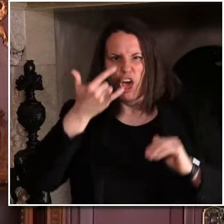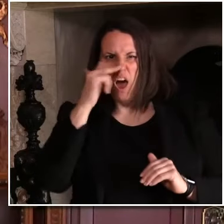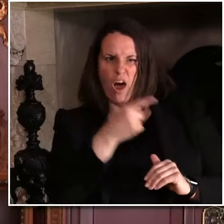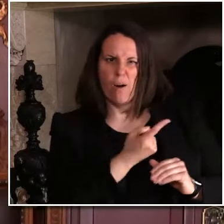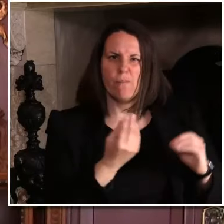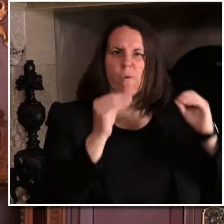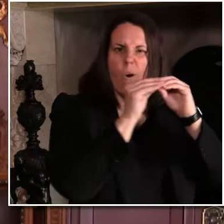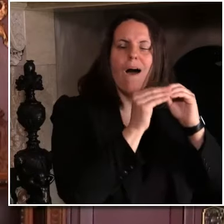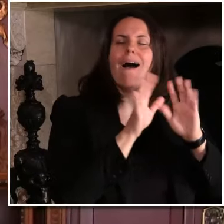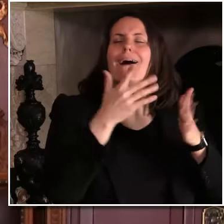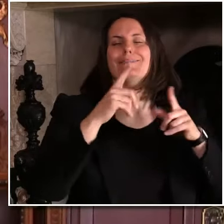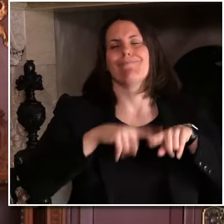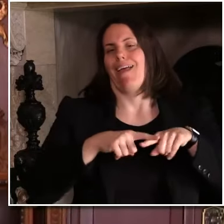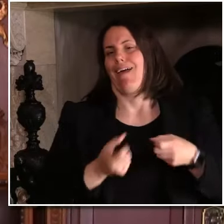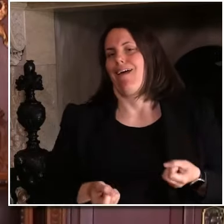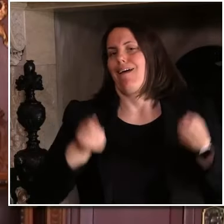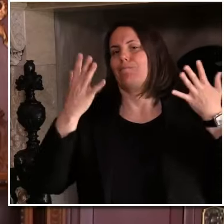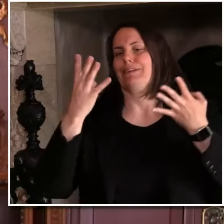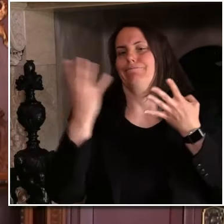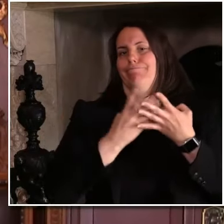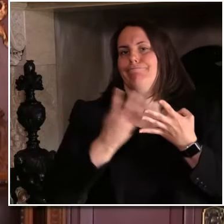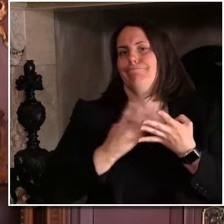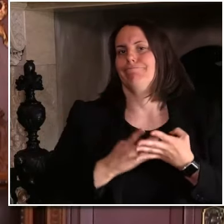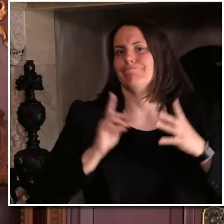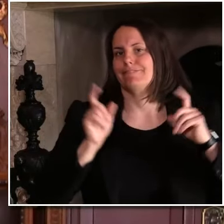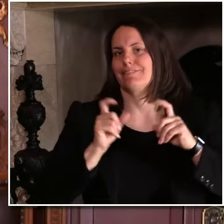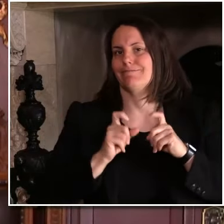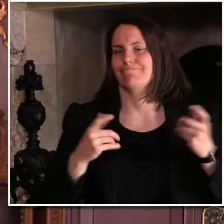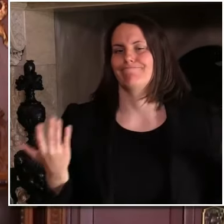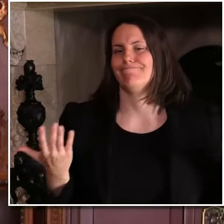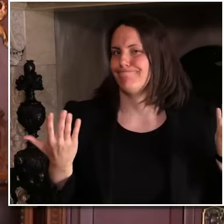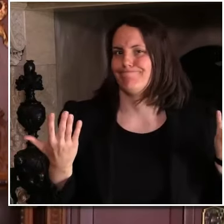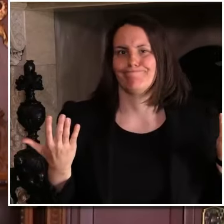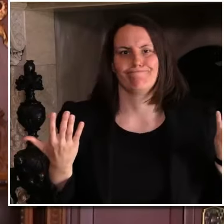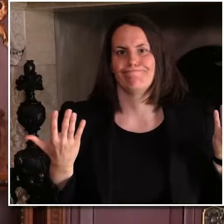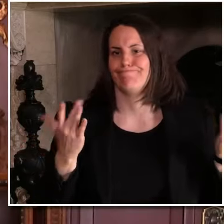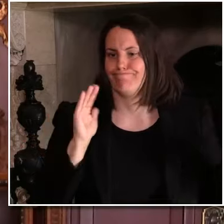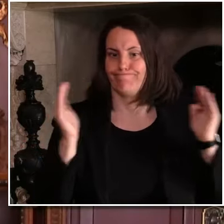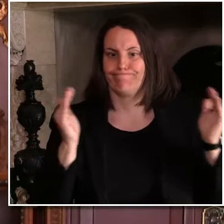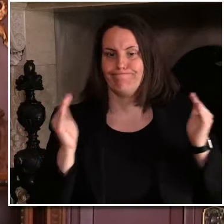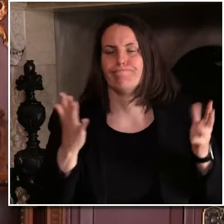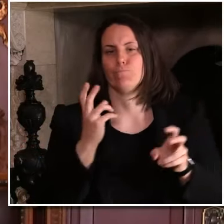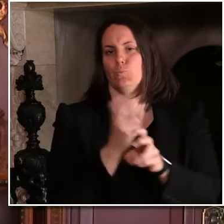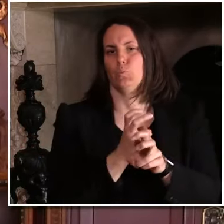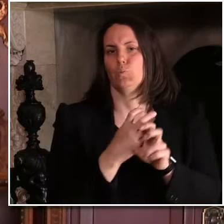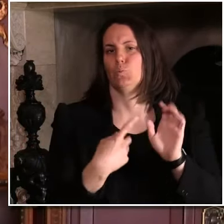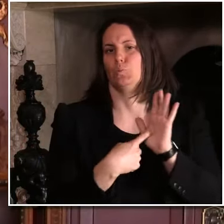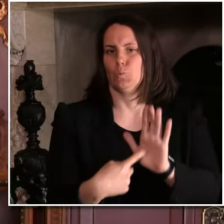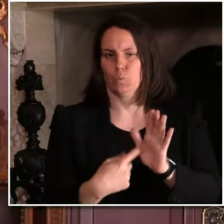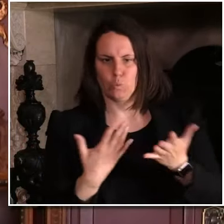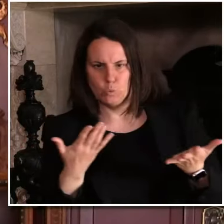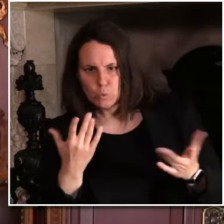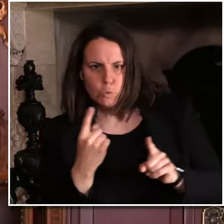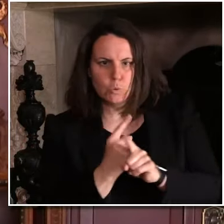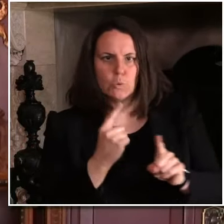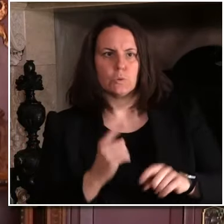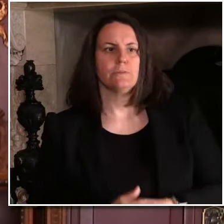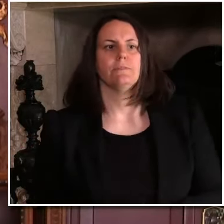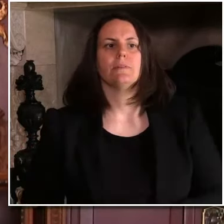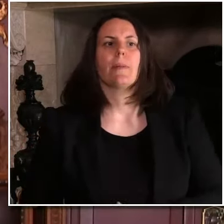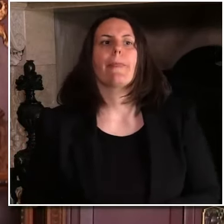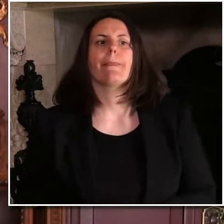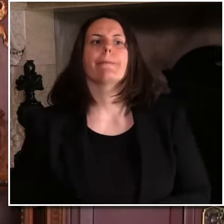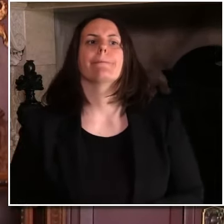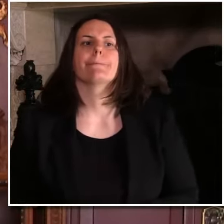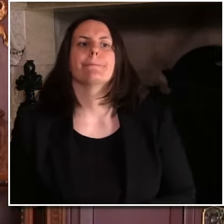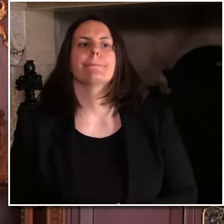meatpacking companies that maybe aren't doing the best practices, physical distance practices, hell yes, that's a concern.